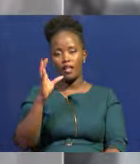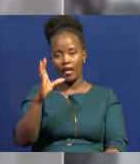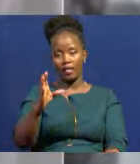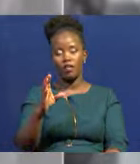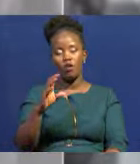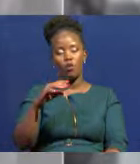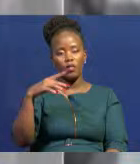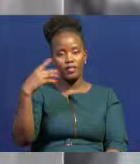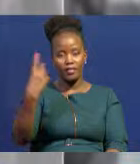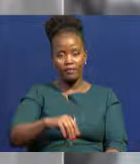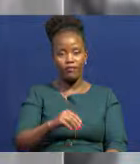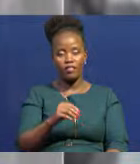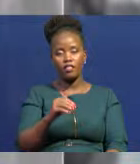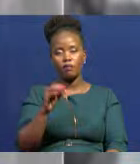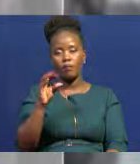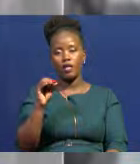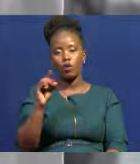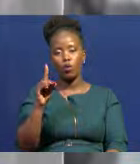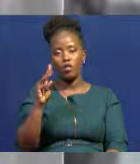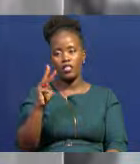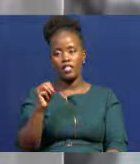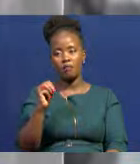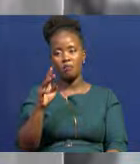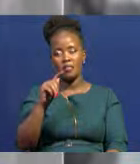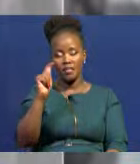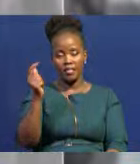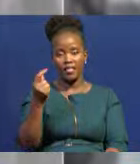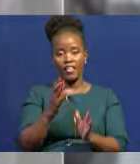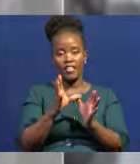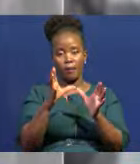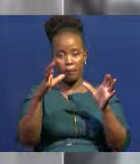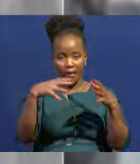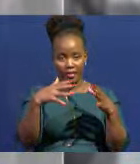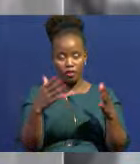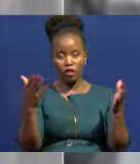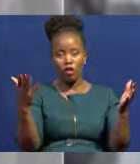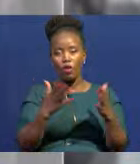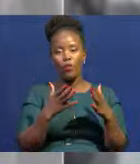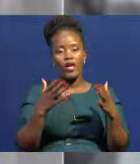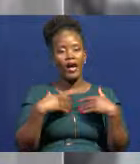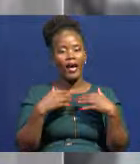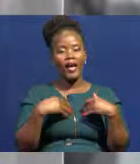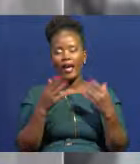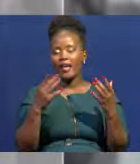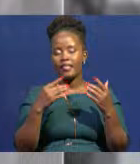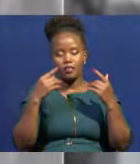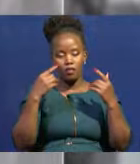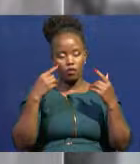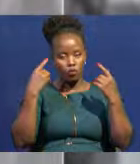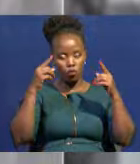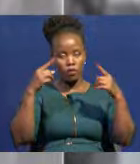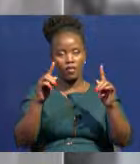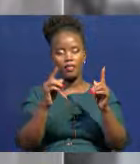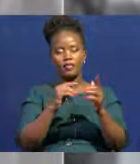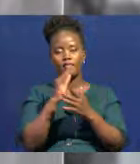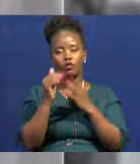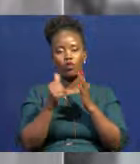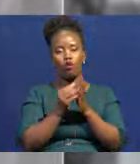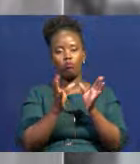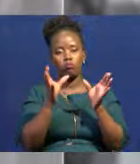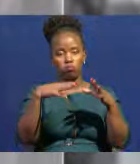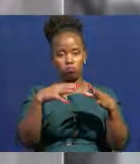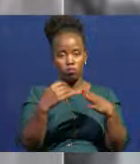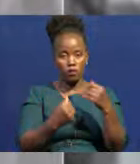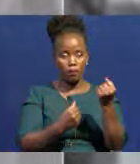of the Orange Democratic Movement Kenya Party that had overrun almost the entire Ukambani region in support of Kalonzo Musyoka's